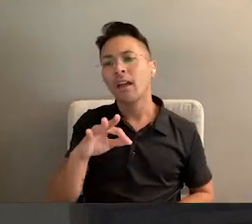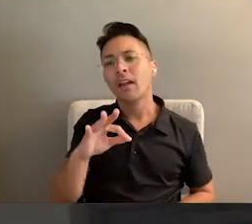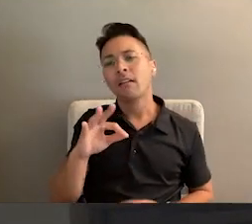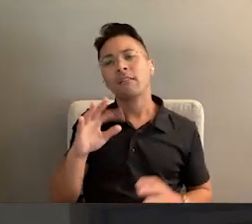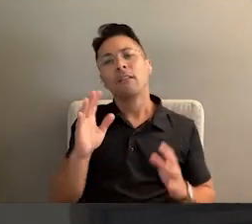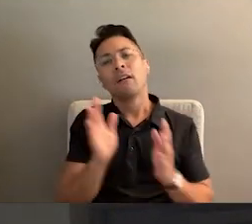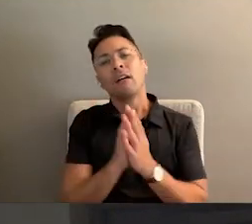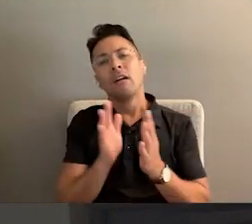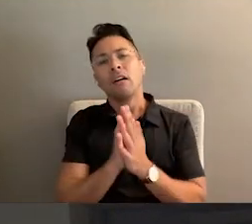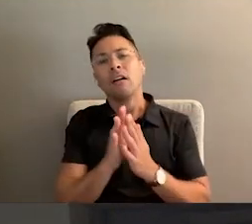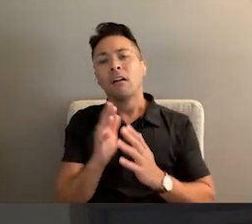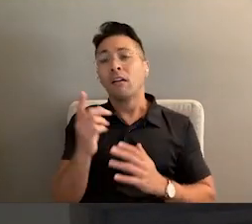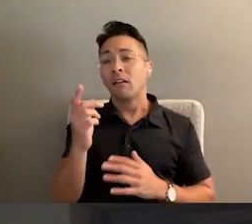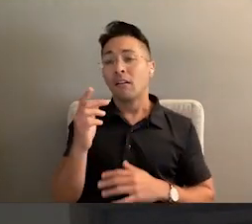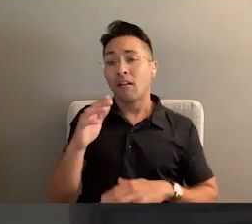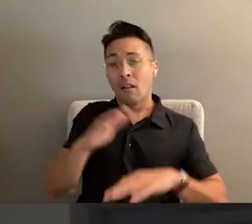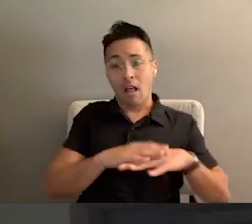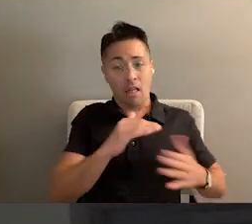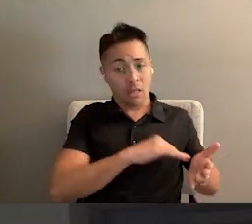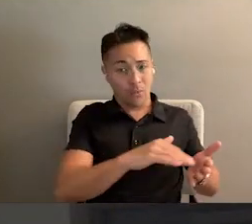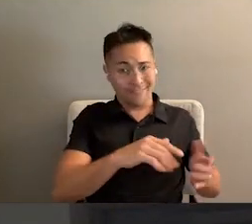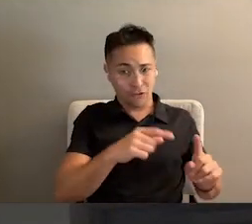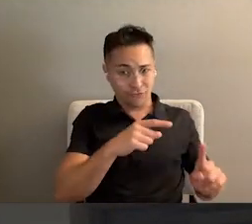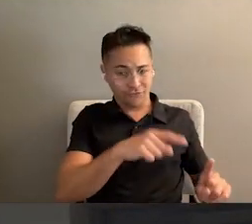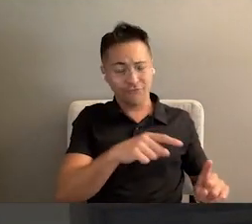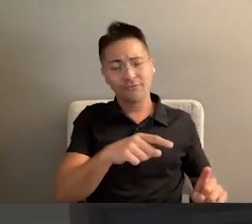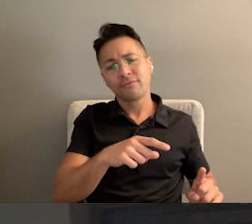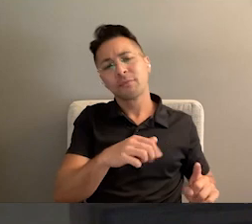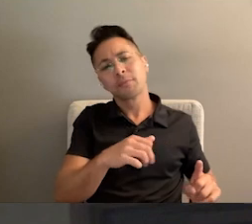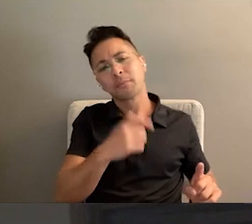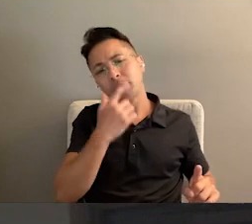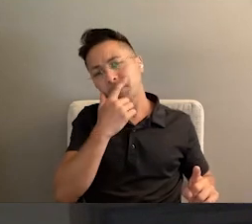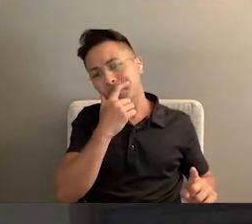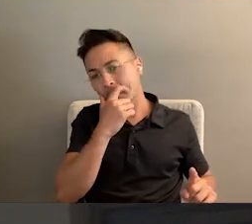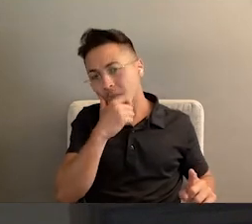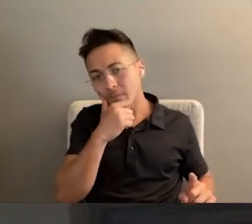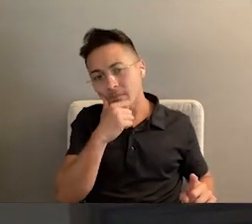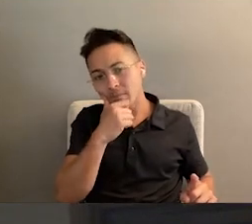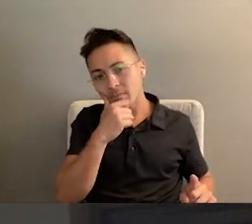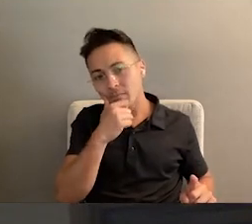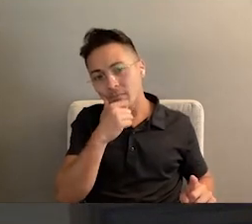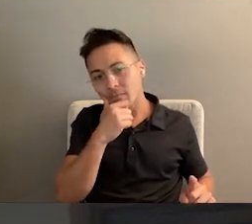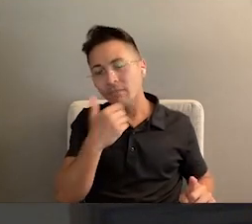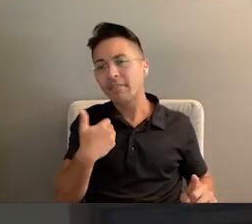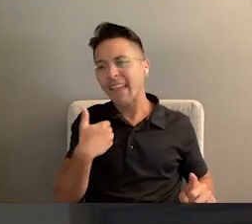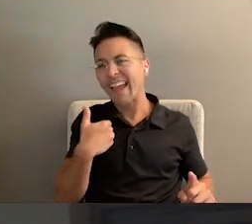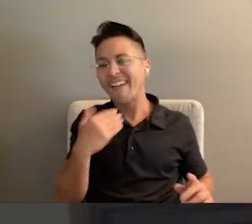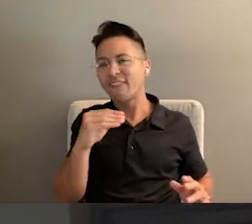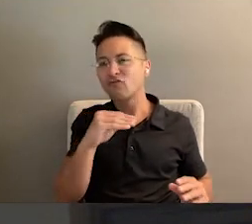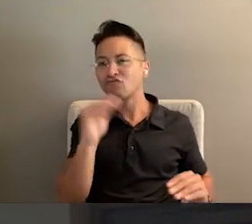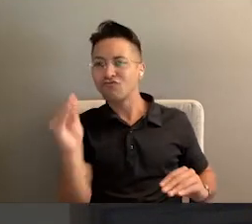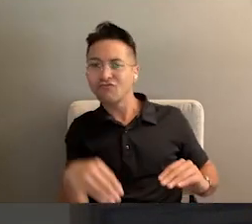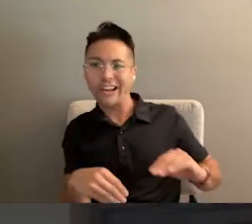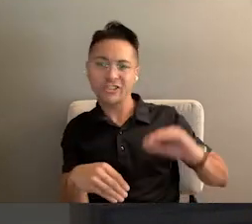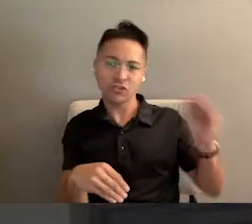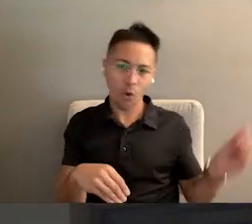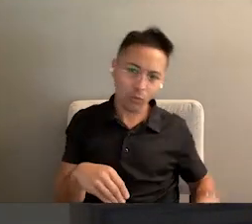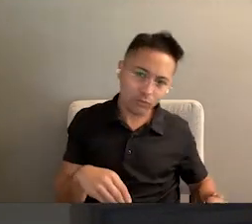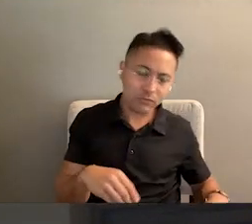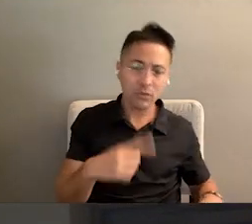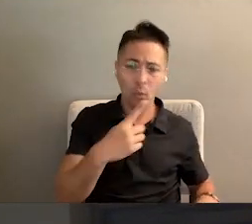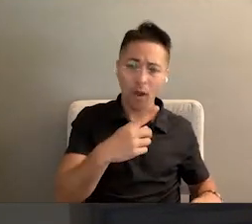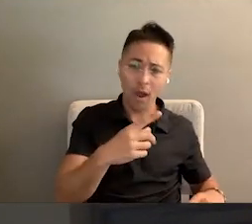going to switch. Yeah. So she was asking if someone's on the waiver. On the waiver, they have